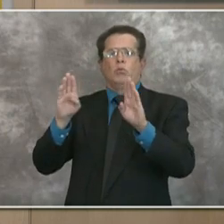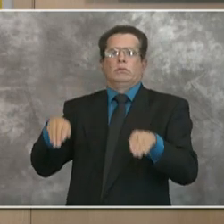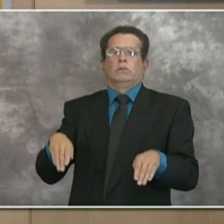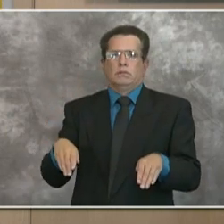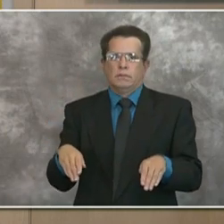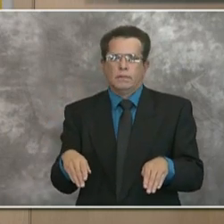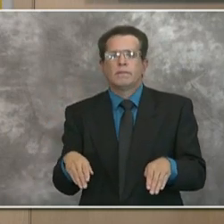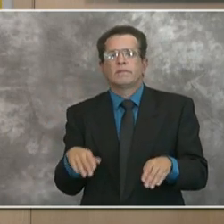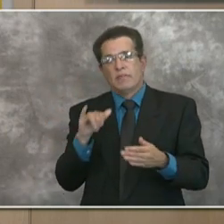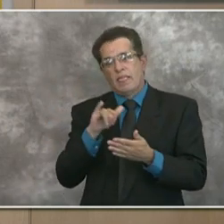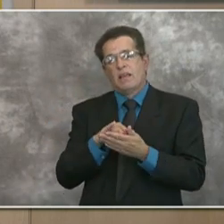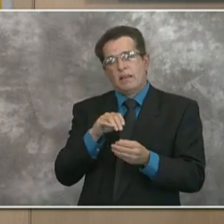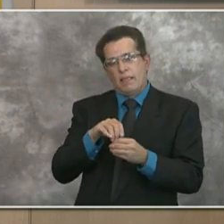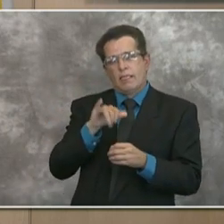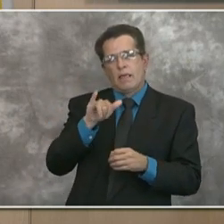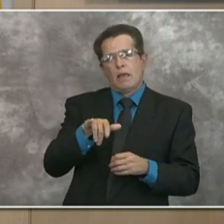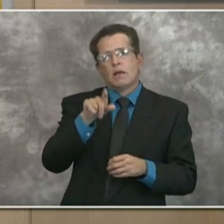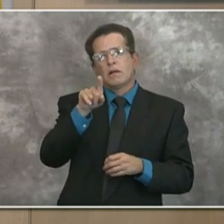form, and